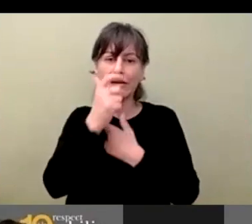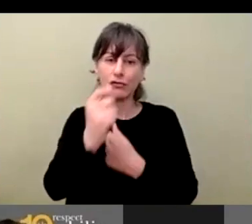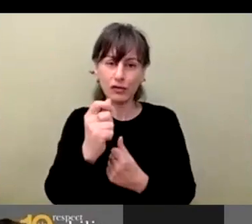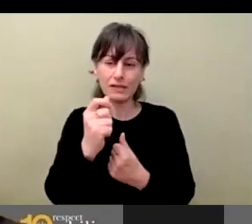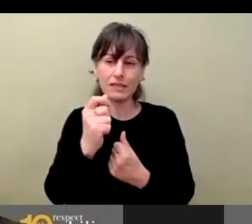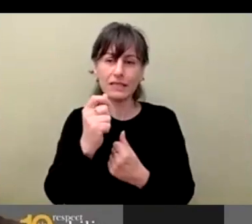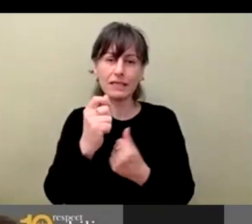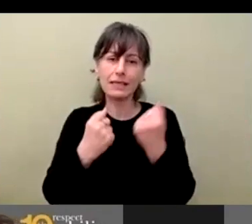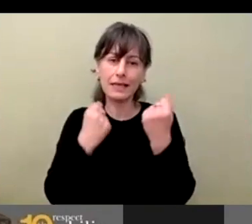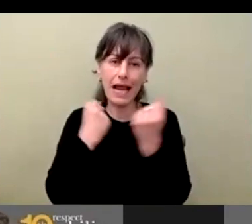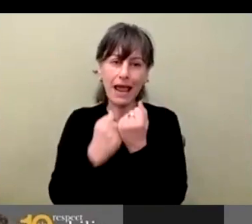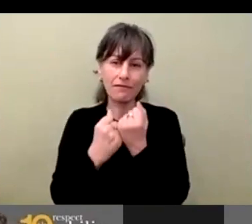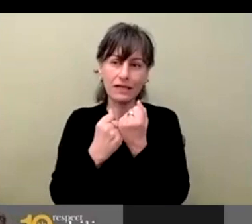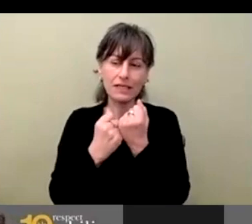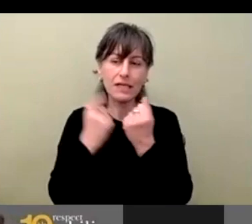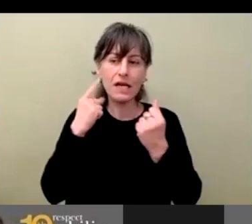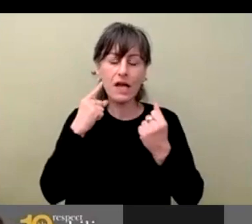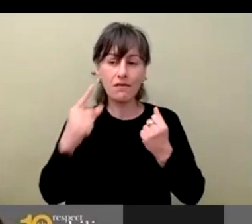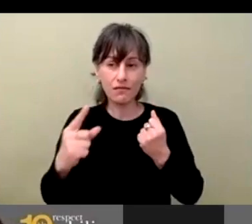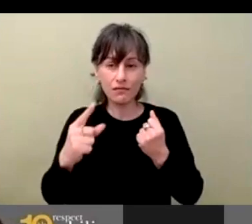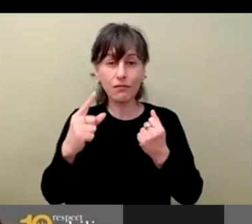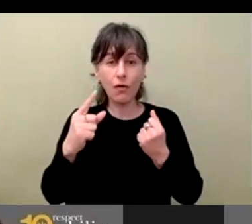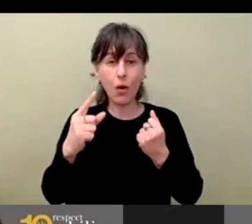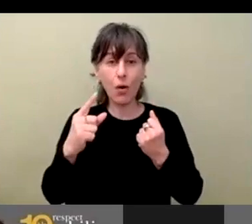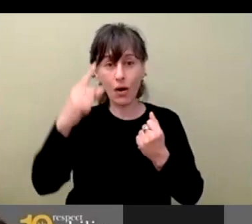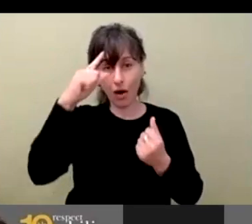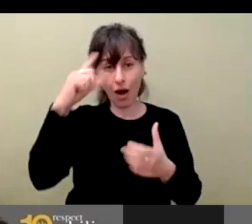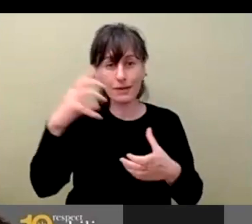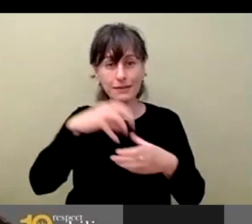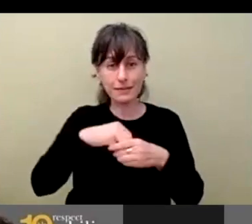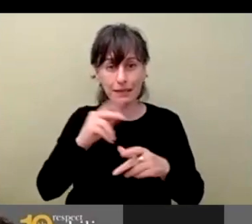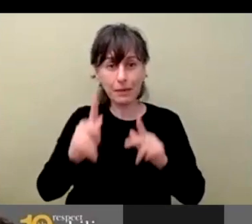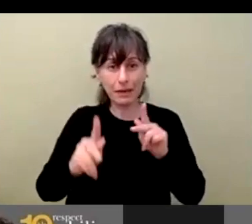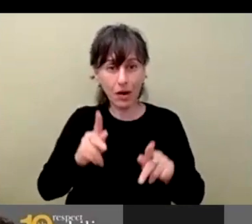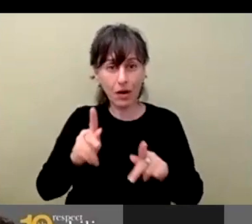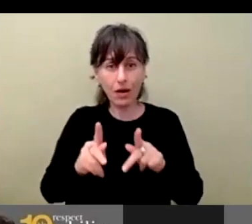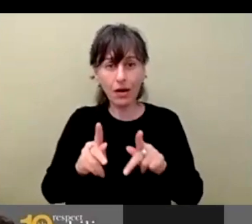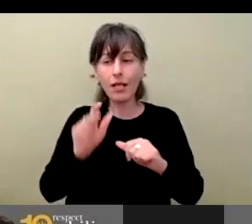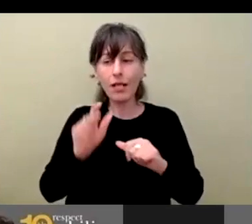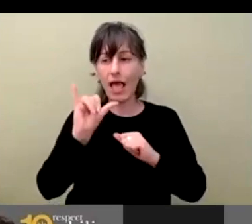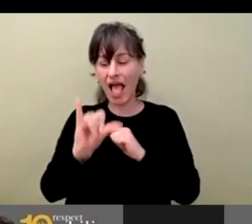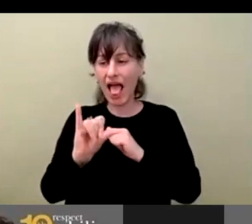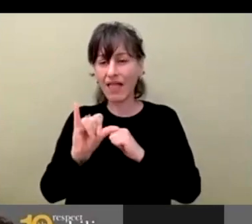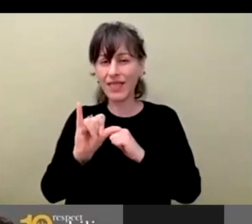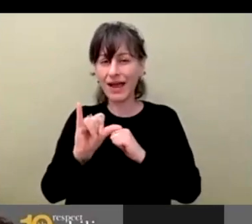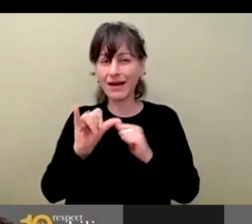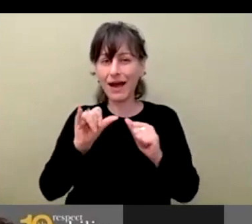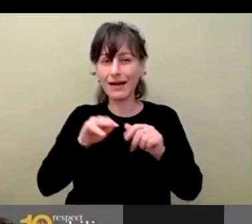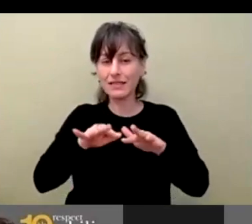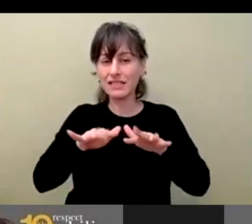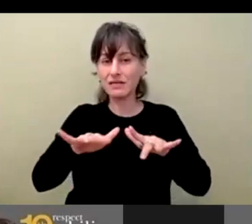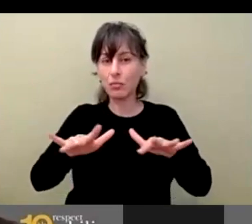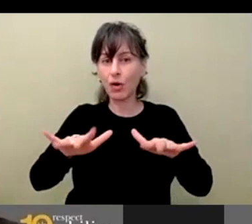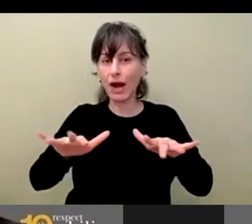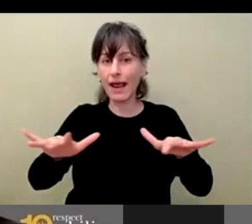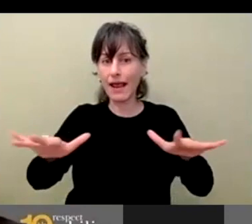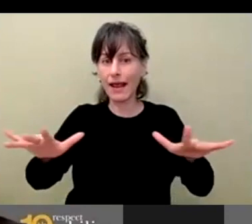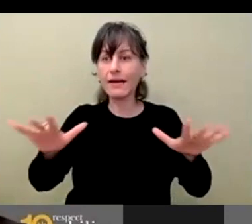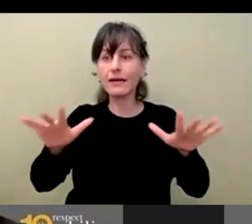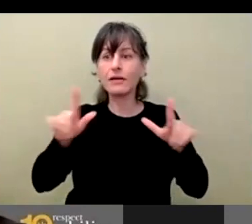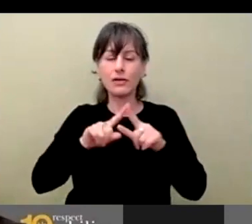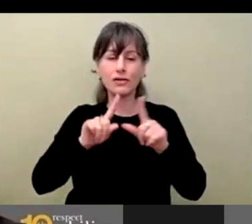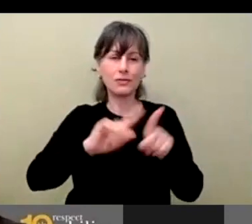in advocacy for autistic people. And then that kind of spread out into